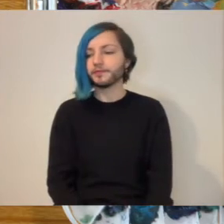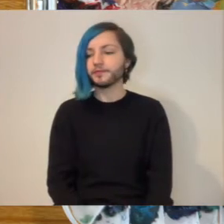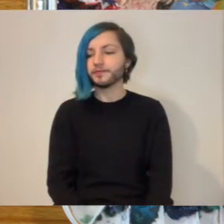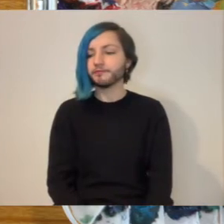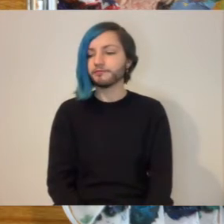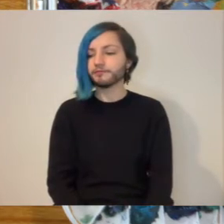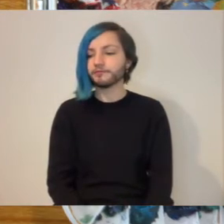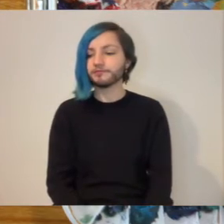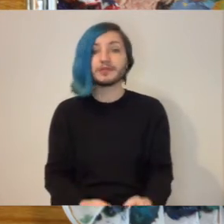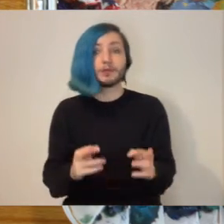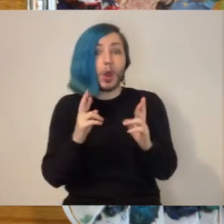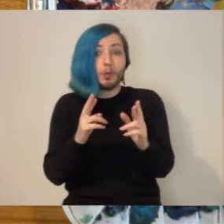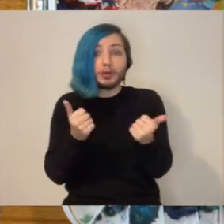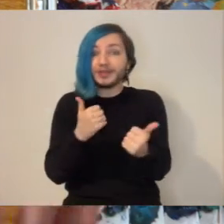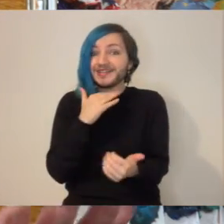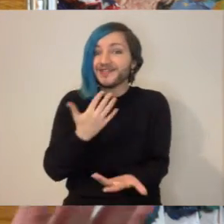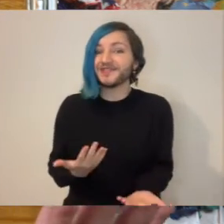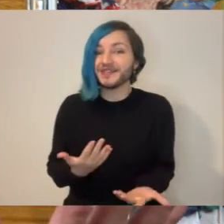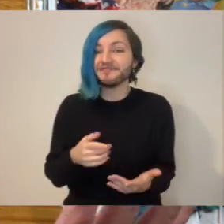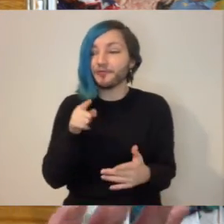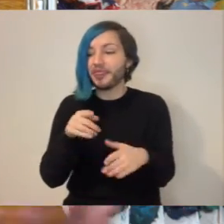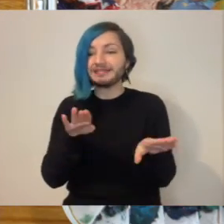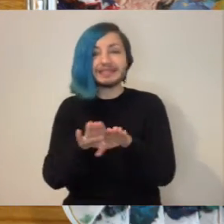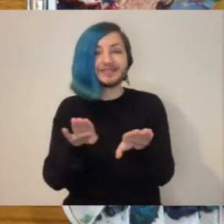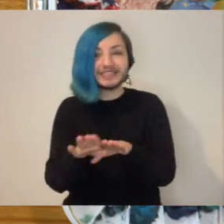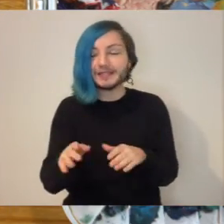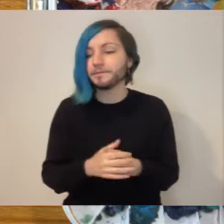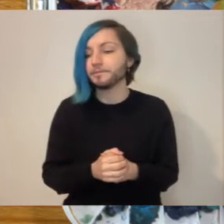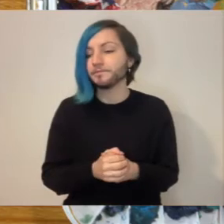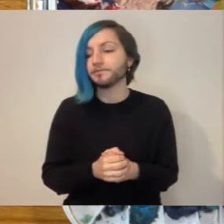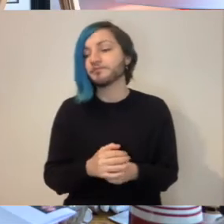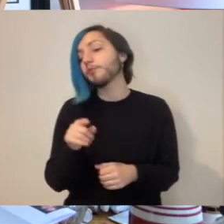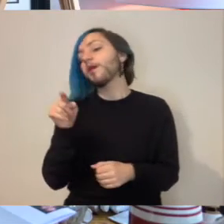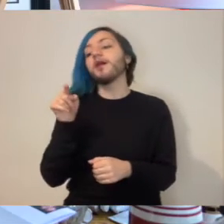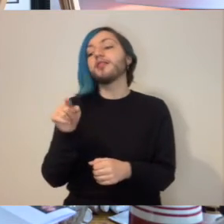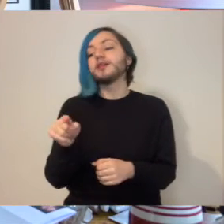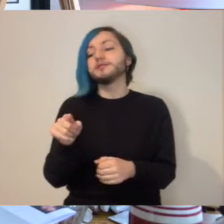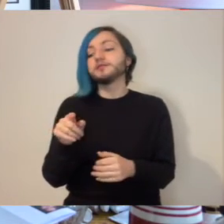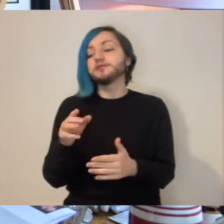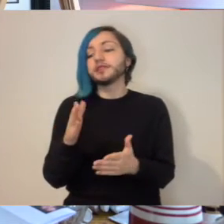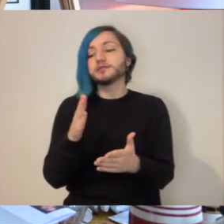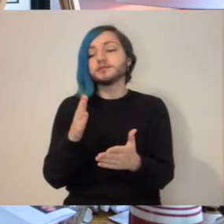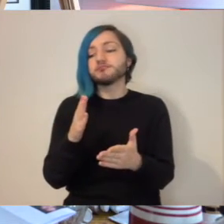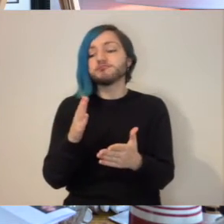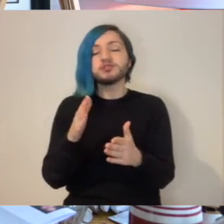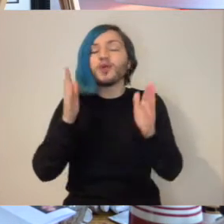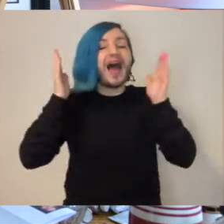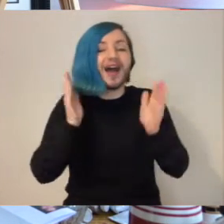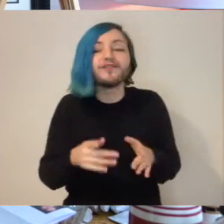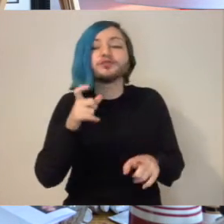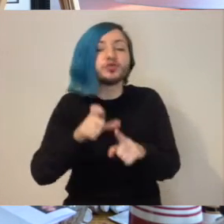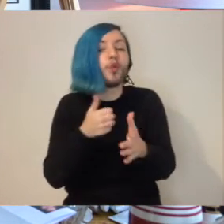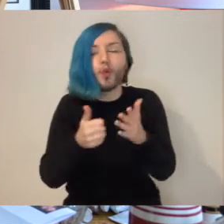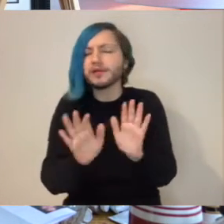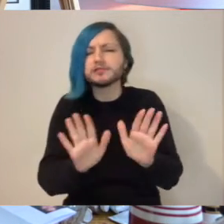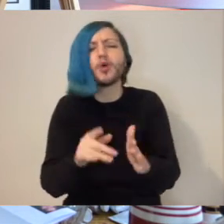hope that's good enough for the exercise today, but it's just one of those things you mustn't be a slave to. You must